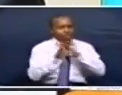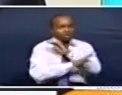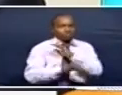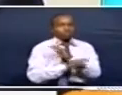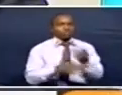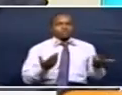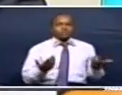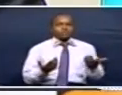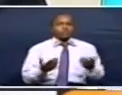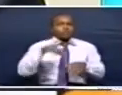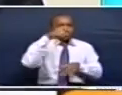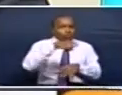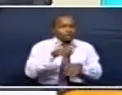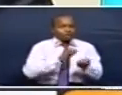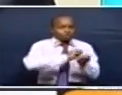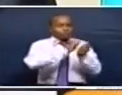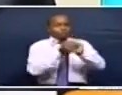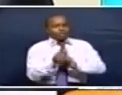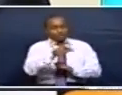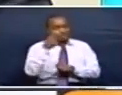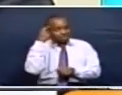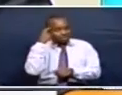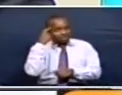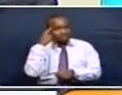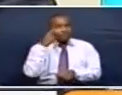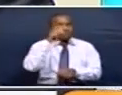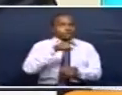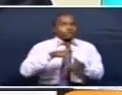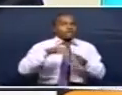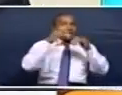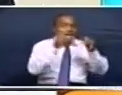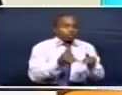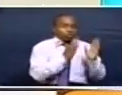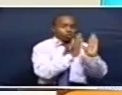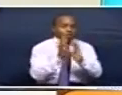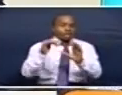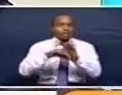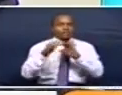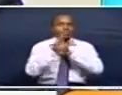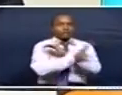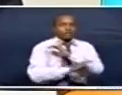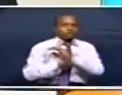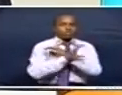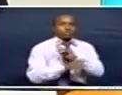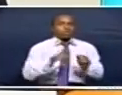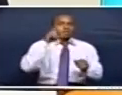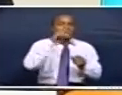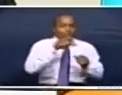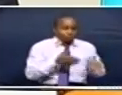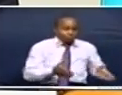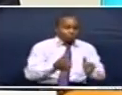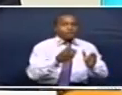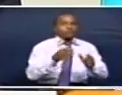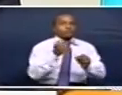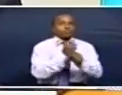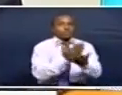go anywhere. So we need to reverse that kind of thinking. We need basically a new order in this country. We need a new way of doing things. We need a